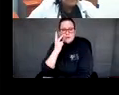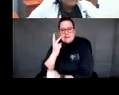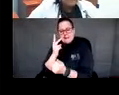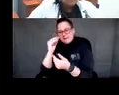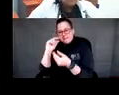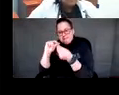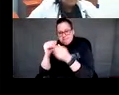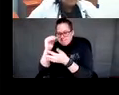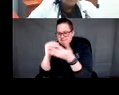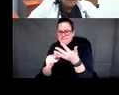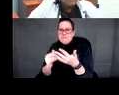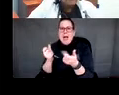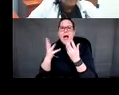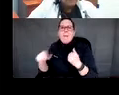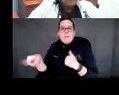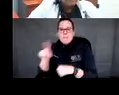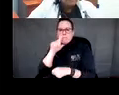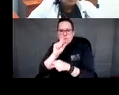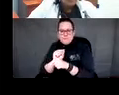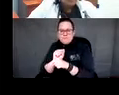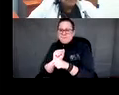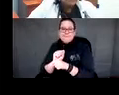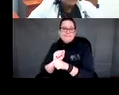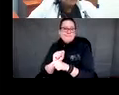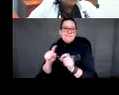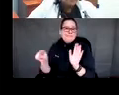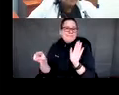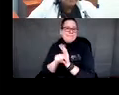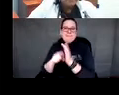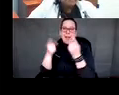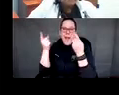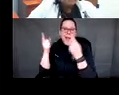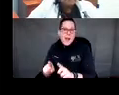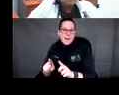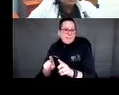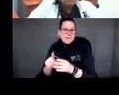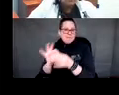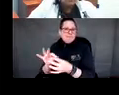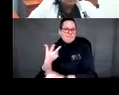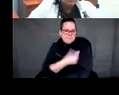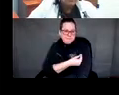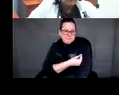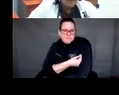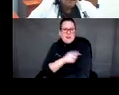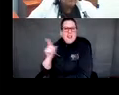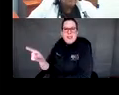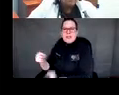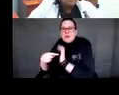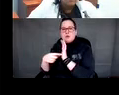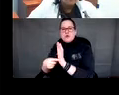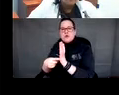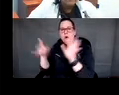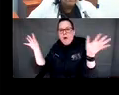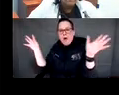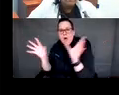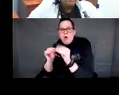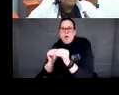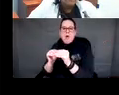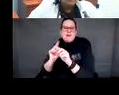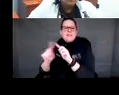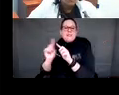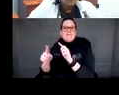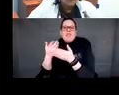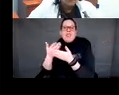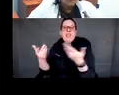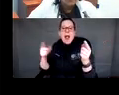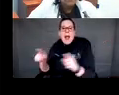us how many of them had side effects and what kind of side effects they had. So this is a cumulative map of the side effects that